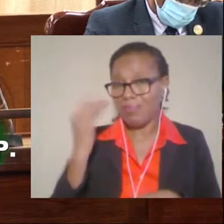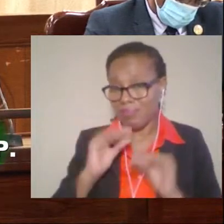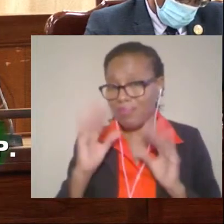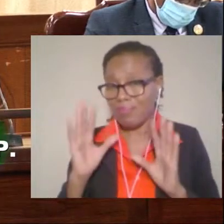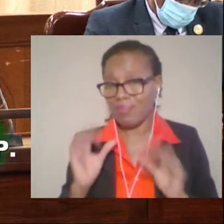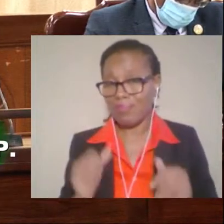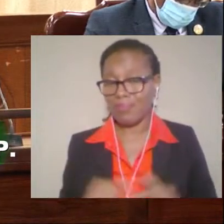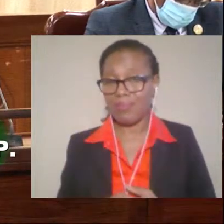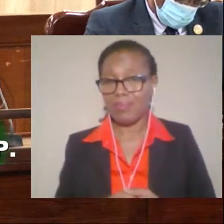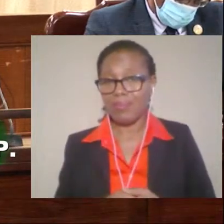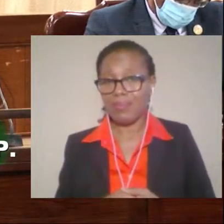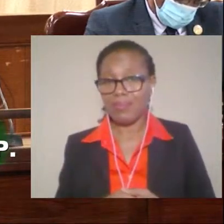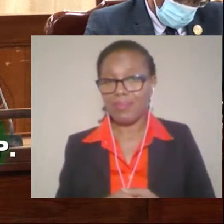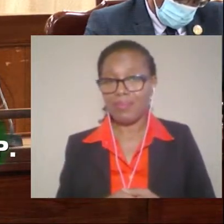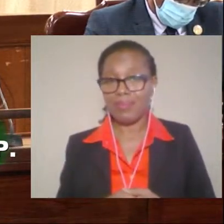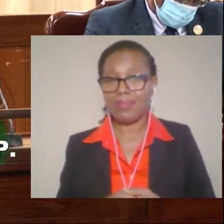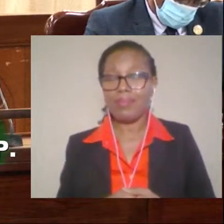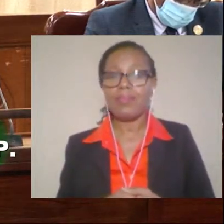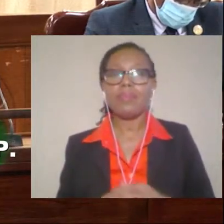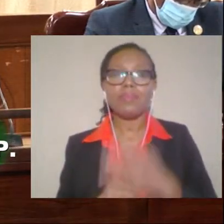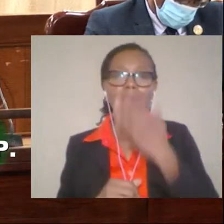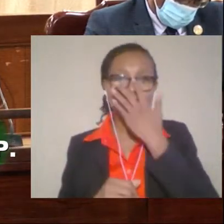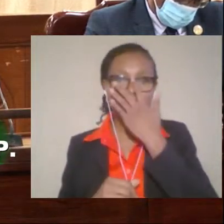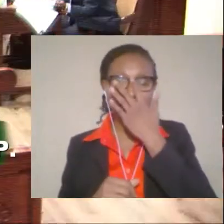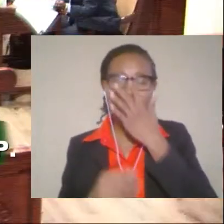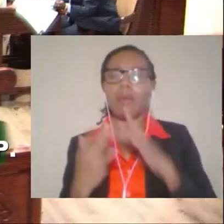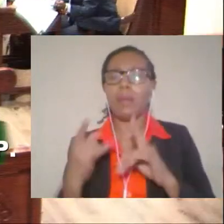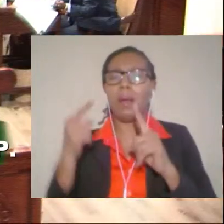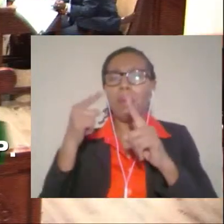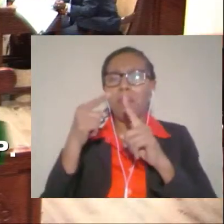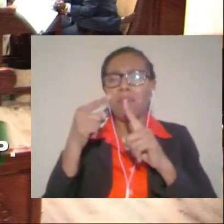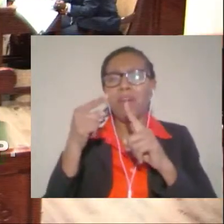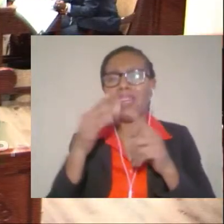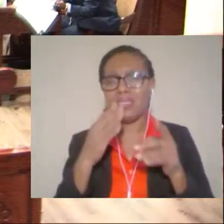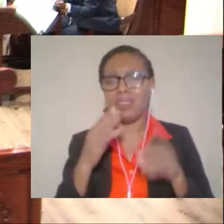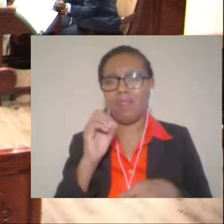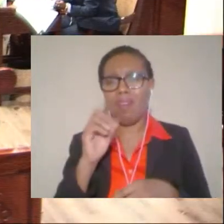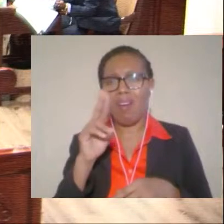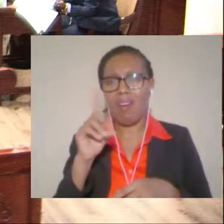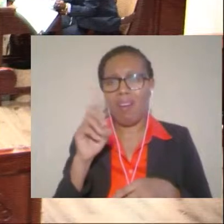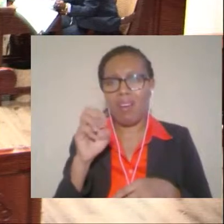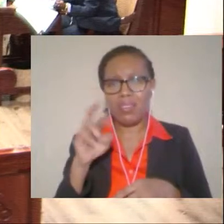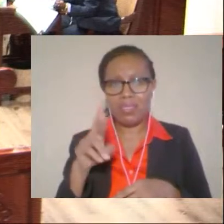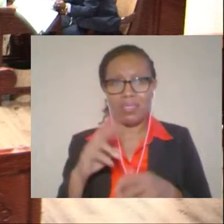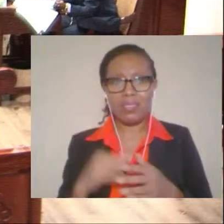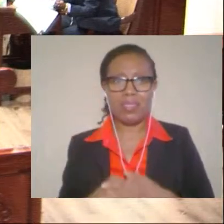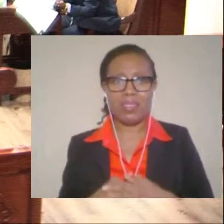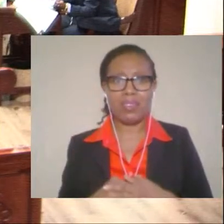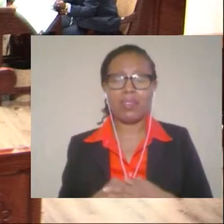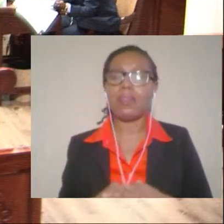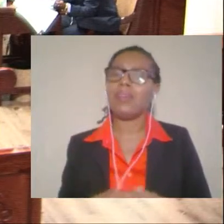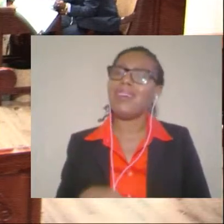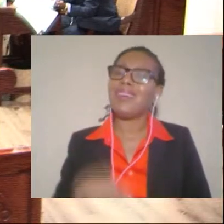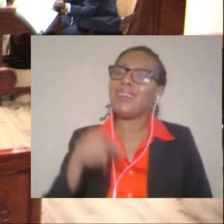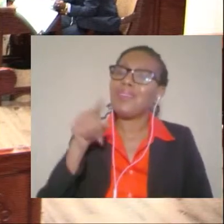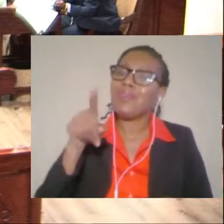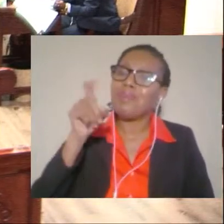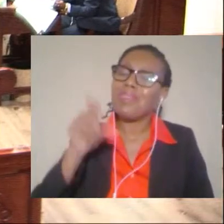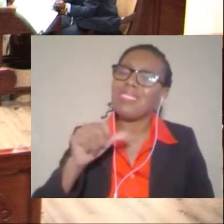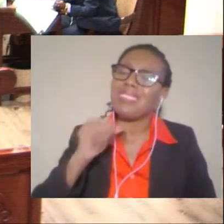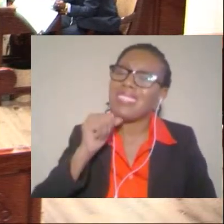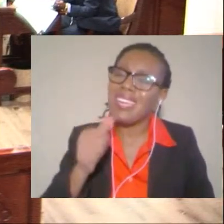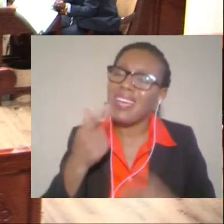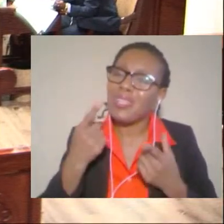Sir, on a point of order, sir, the Honorable Member must not do those things. I have said nothing in